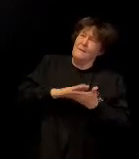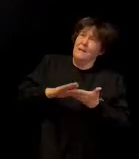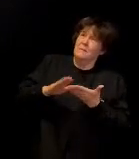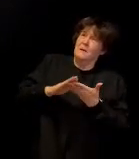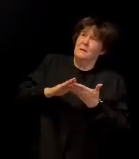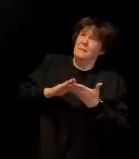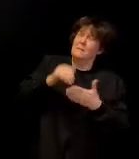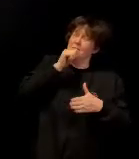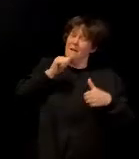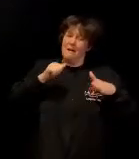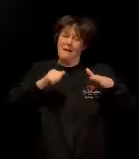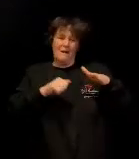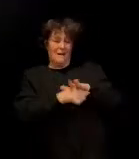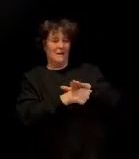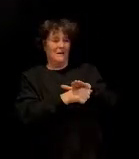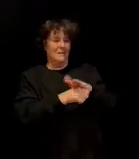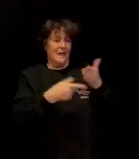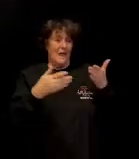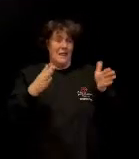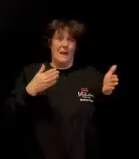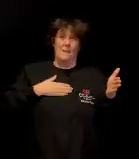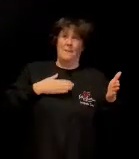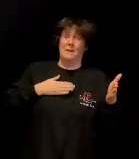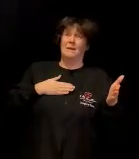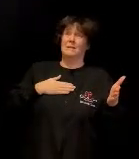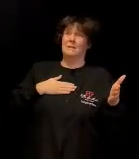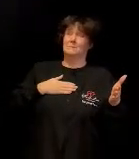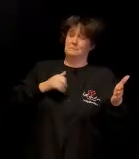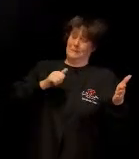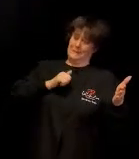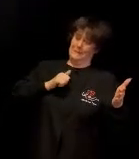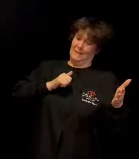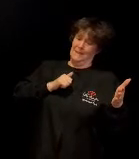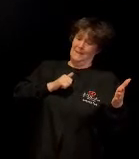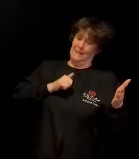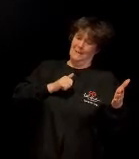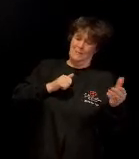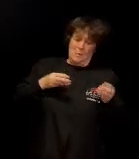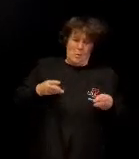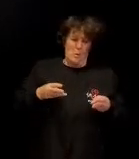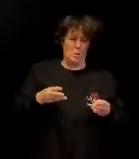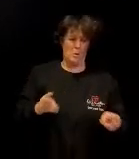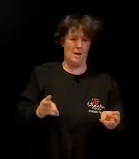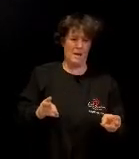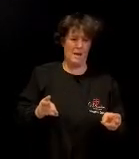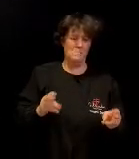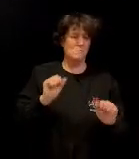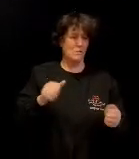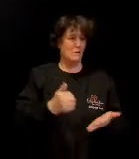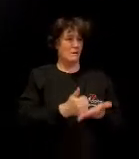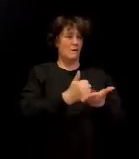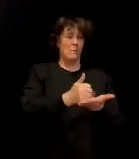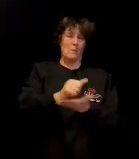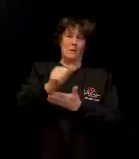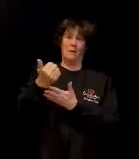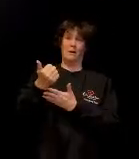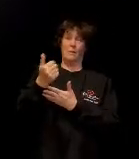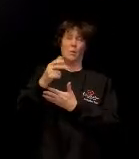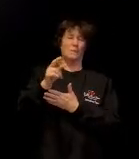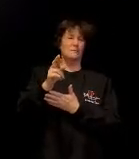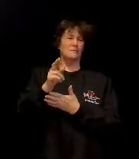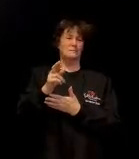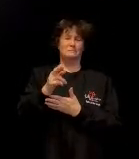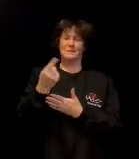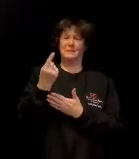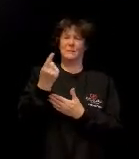being hidden. And Lord, allow me to become an avenue and a vessel for someone in my life and someone in the church and